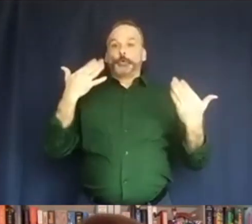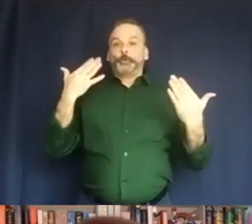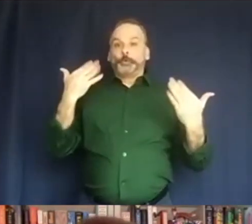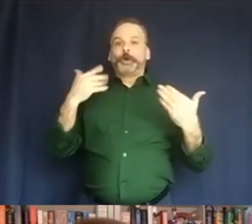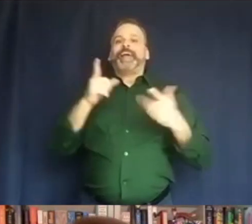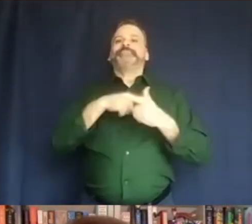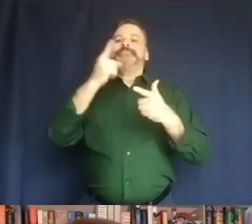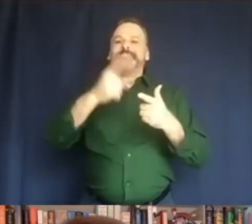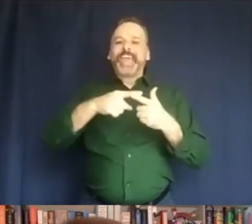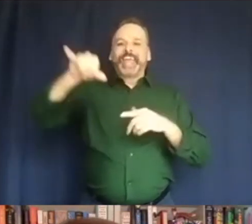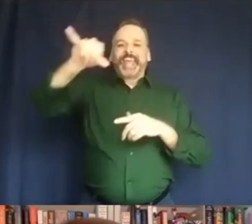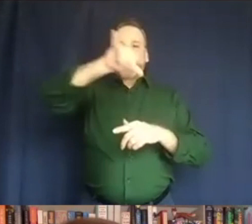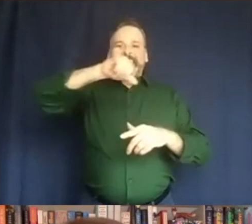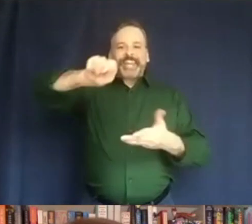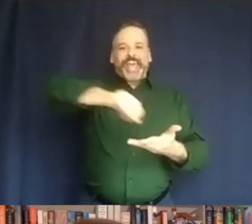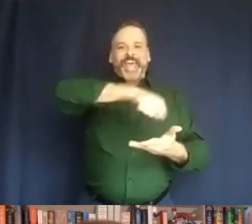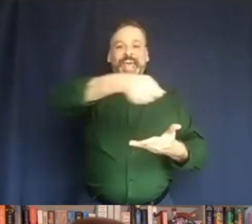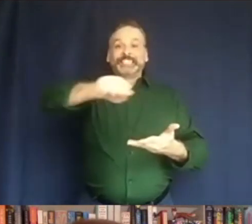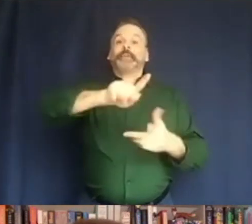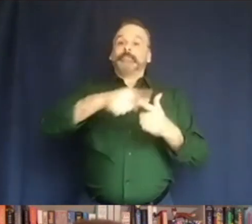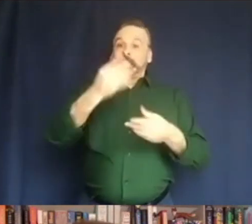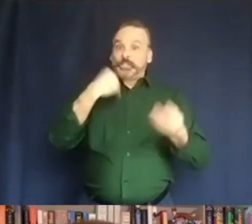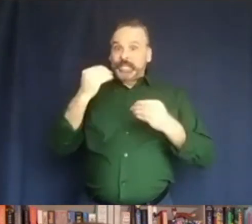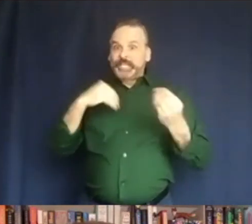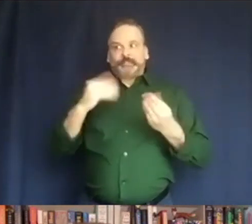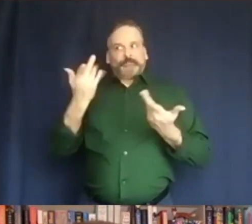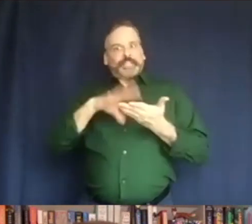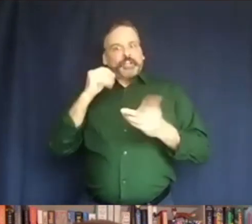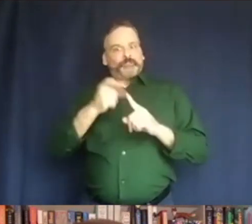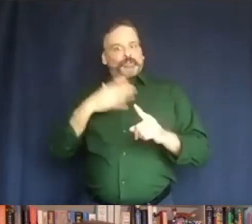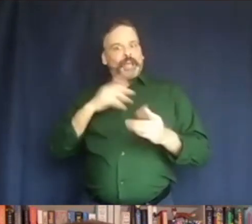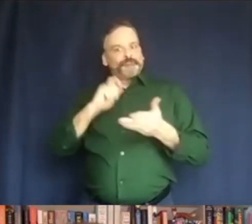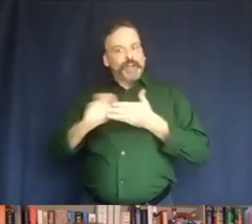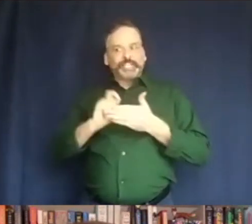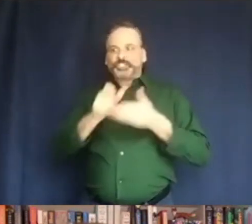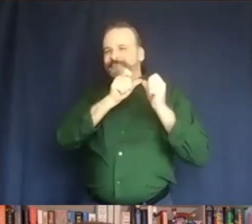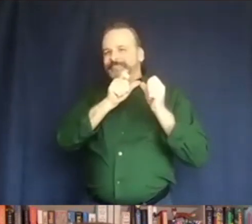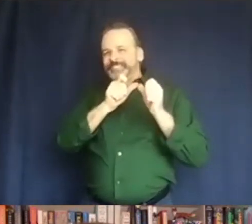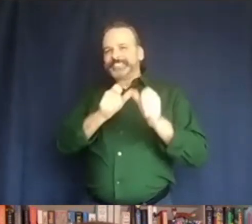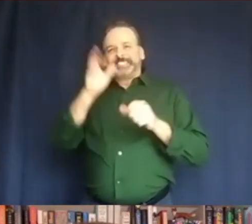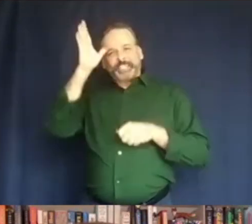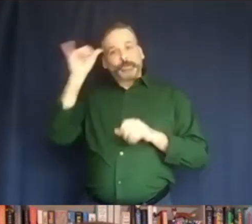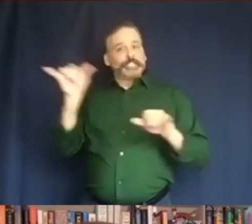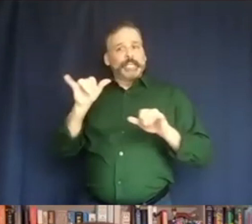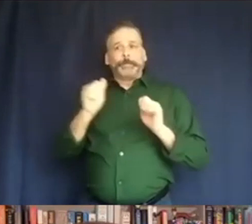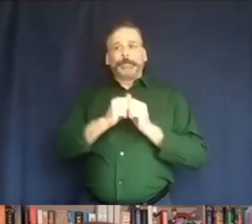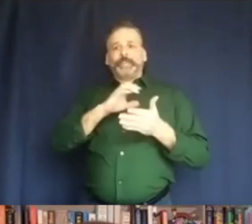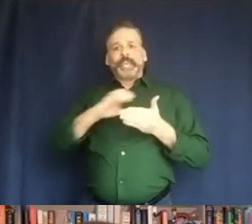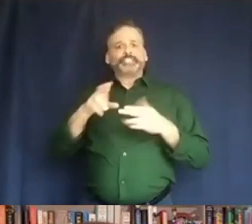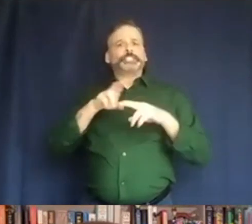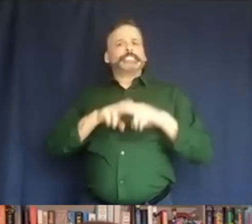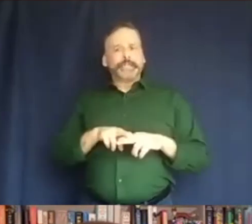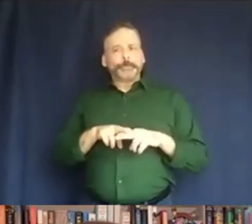ice it and then you eat it. And that's it. That's what I learned with my writing. You sit with it like you would with a cake, and you just let